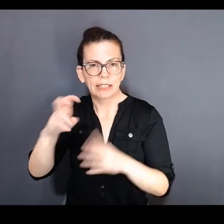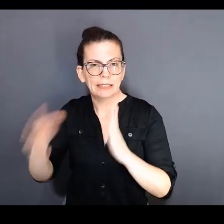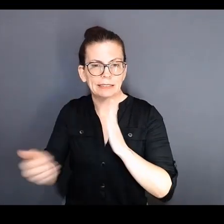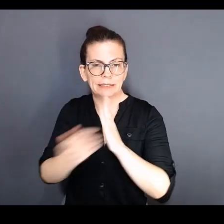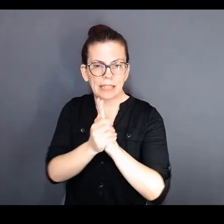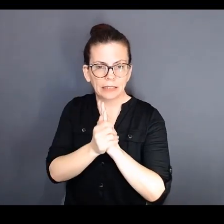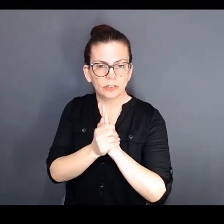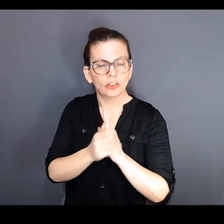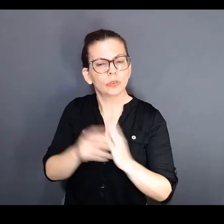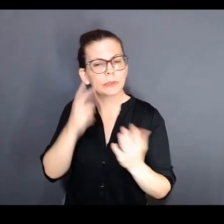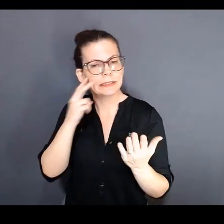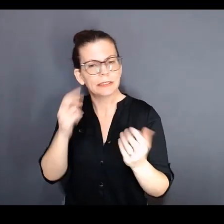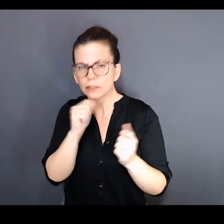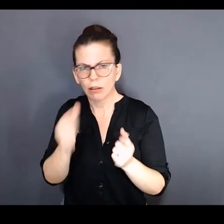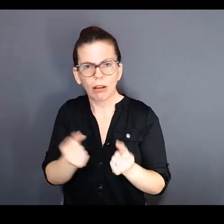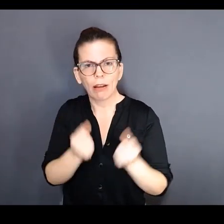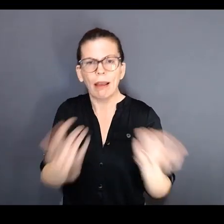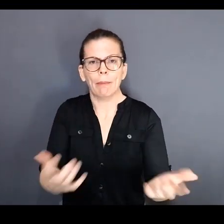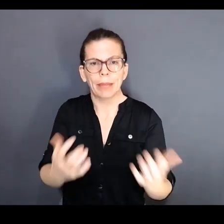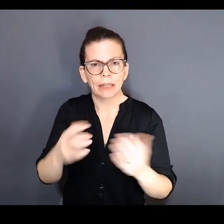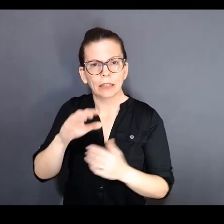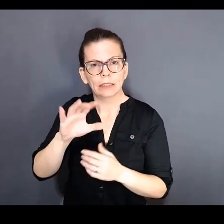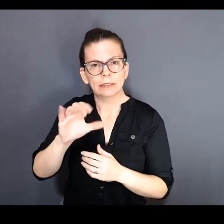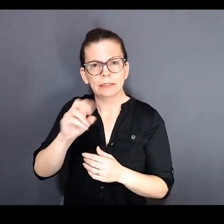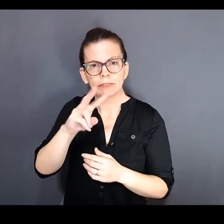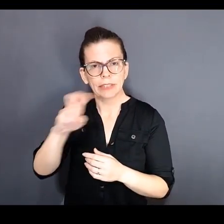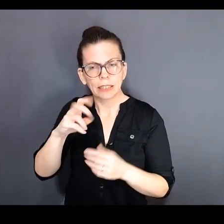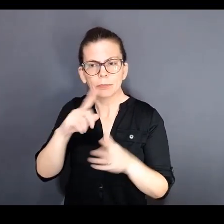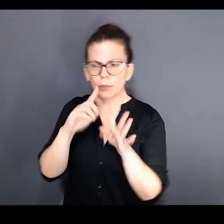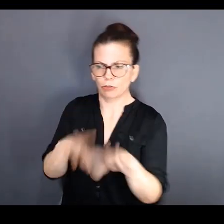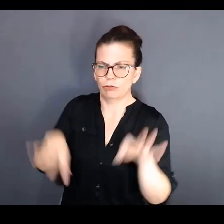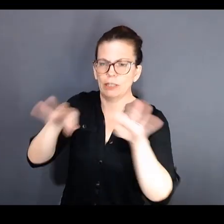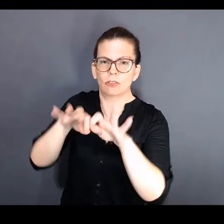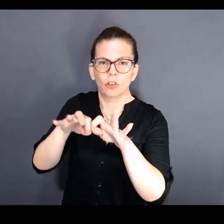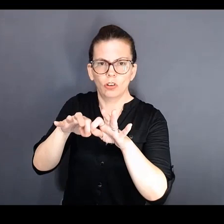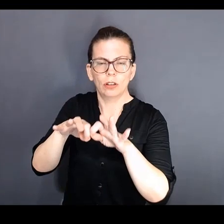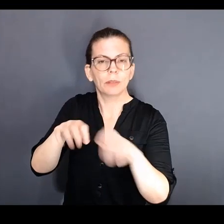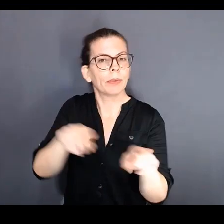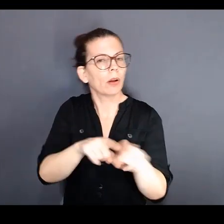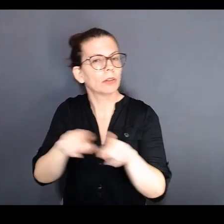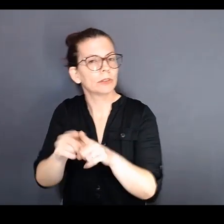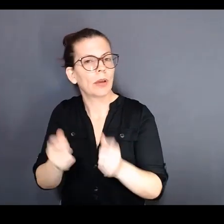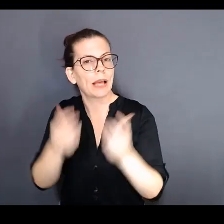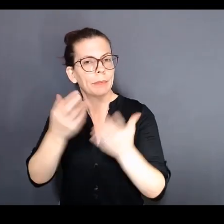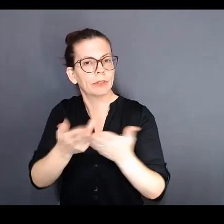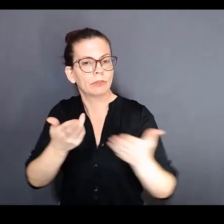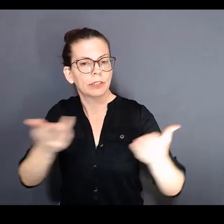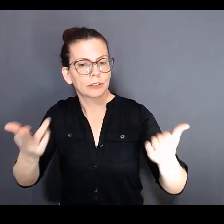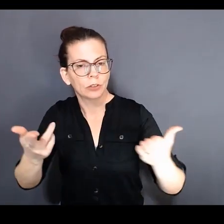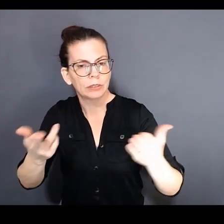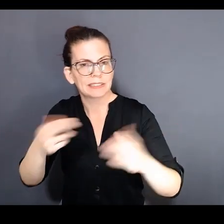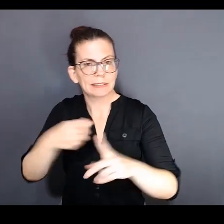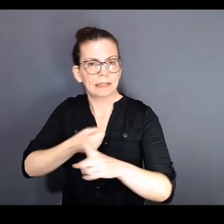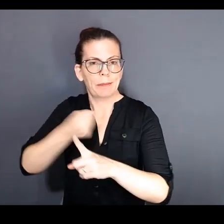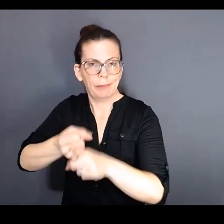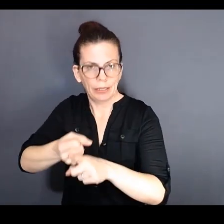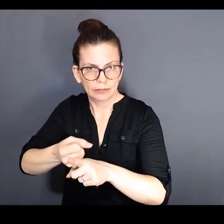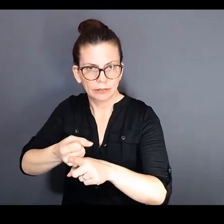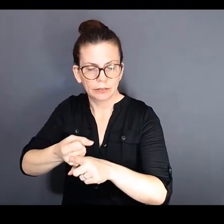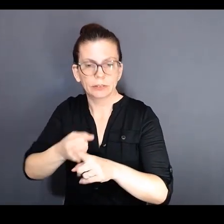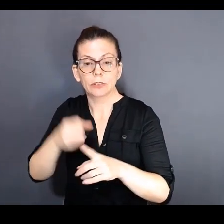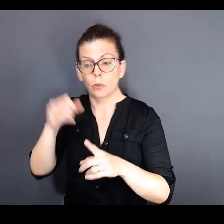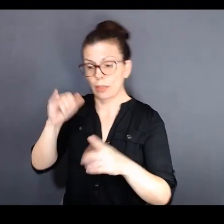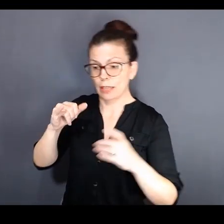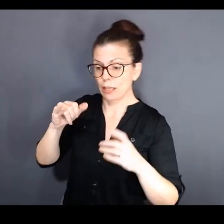4 CVEs attached to it. And we look at not just the number of CVEs, criticality of those CVEs, and how many